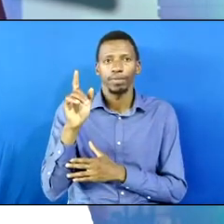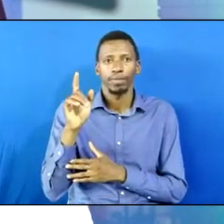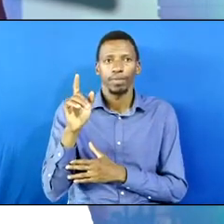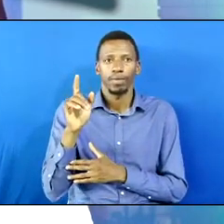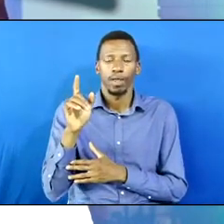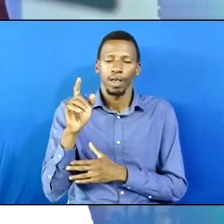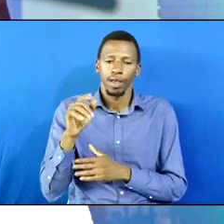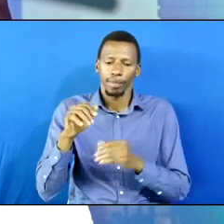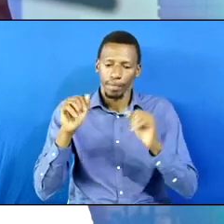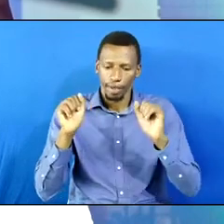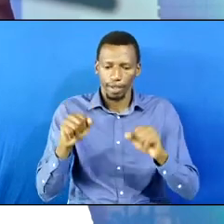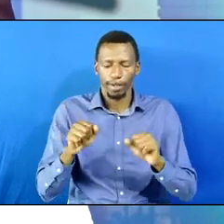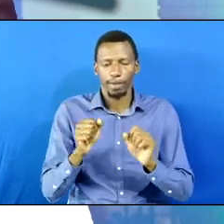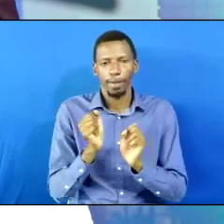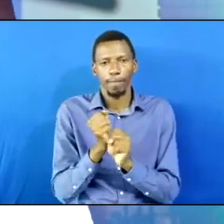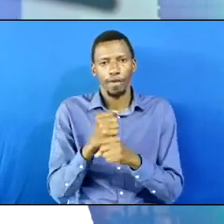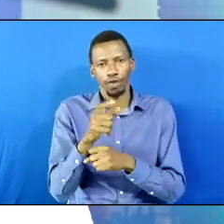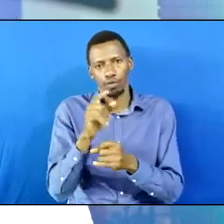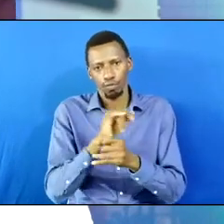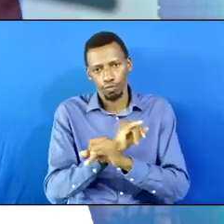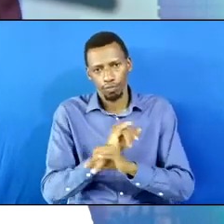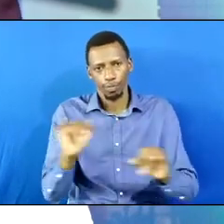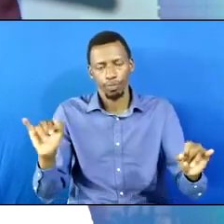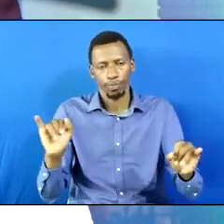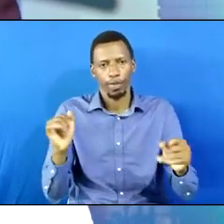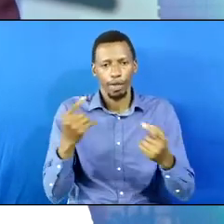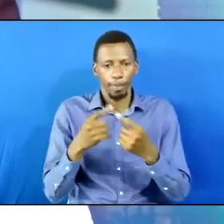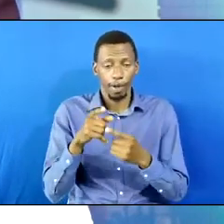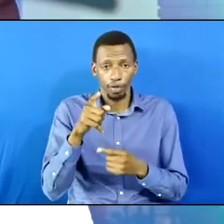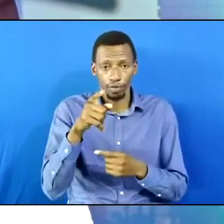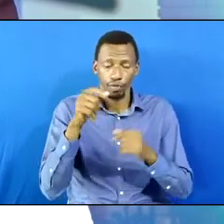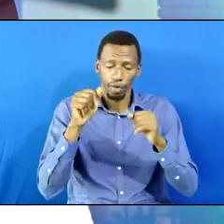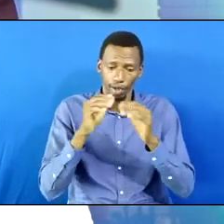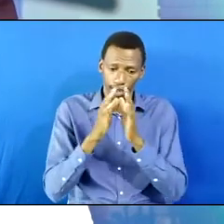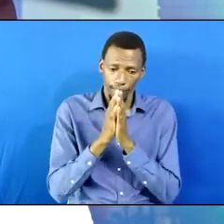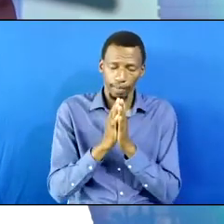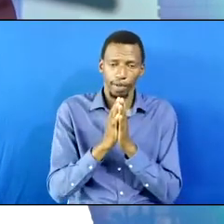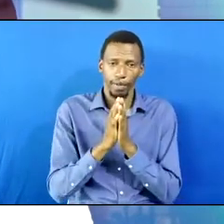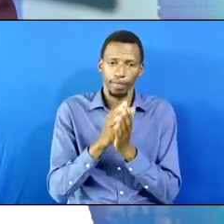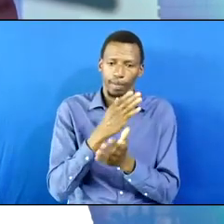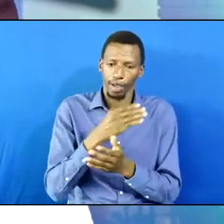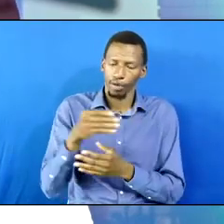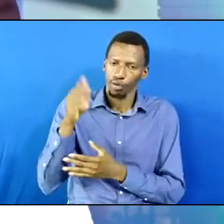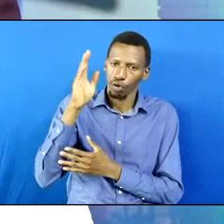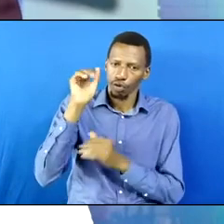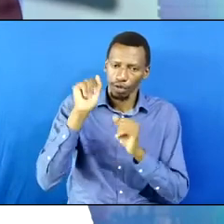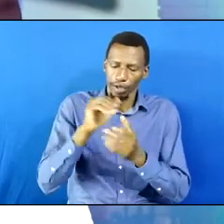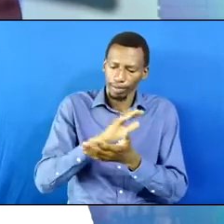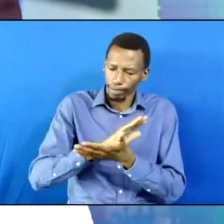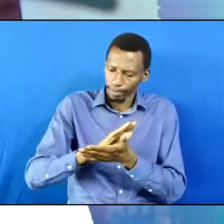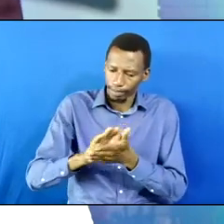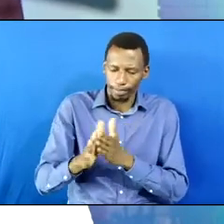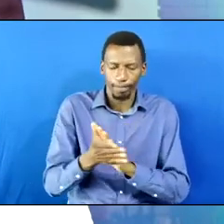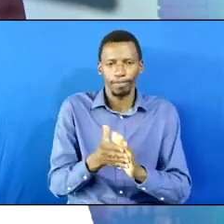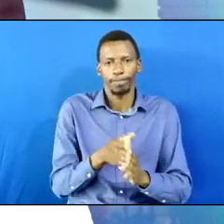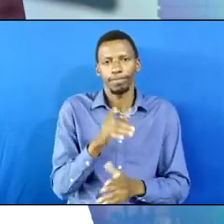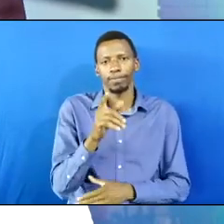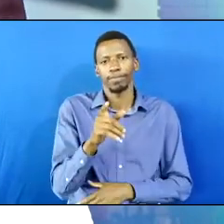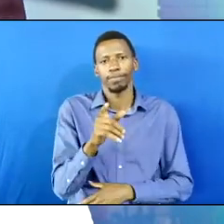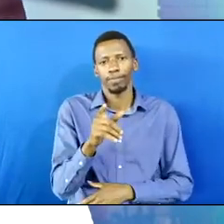it was a physical one. For us, is your prayers. And God can cleanse you, and God can cleanse